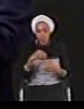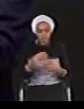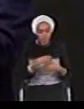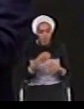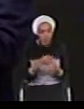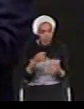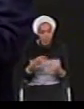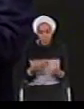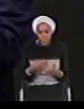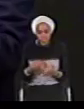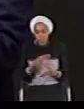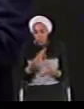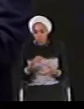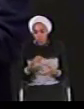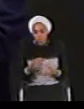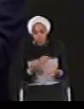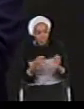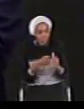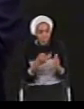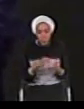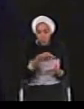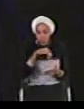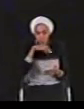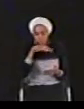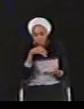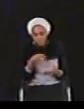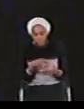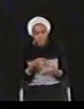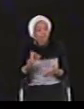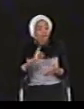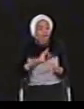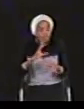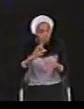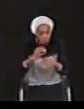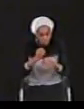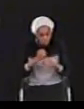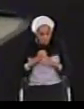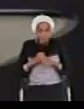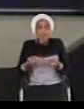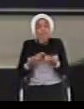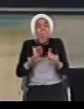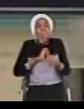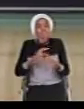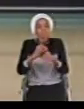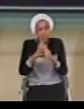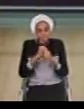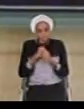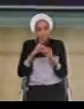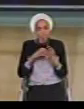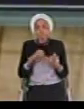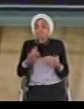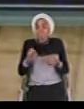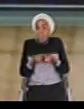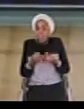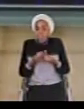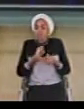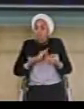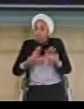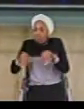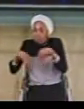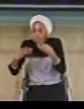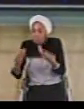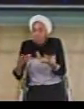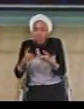it, modify it, adulterate it, change it. I received, as I received, I delivered unto